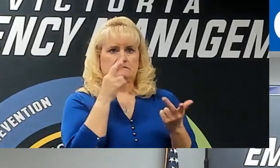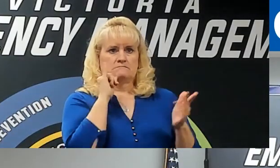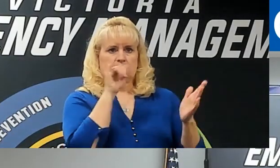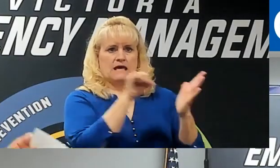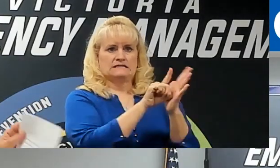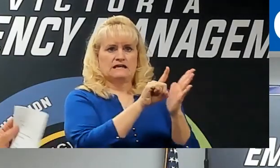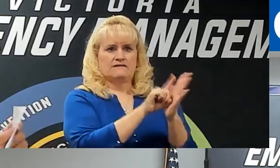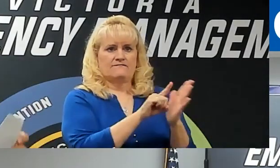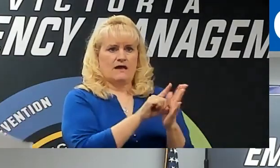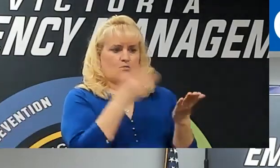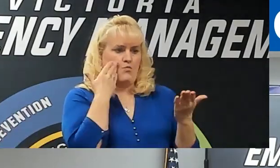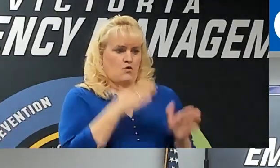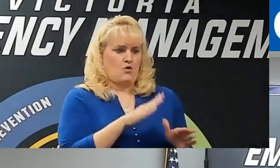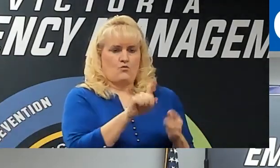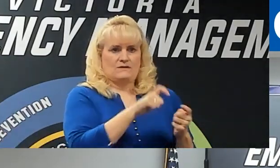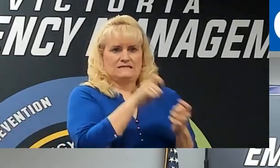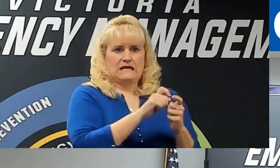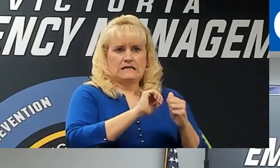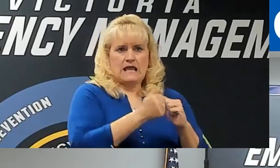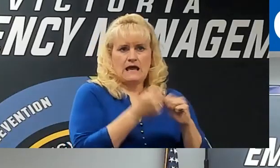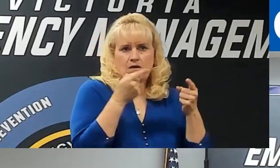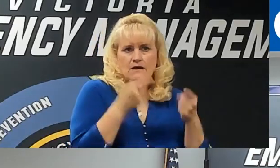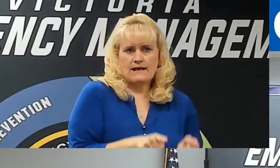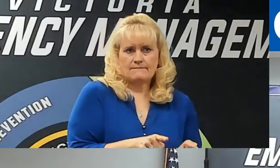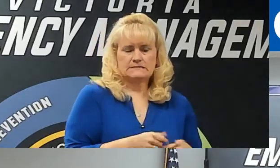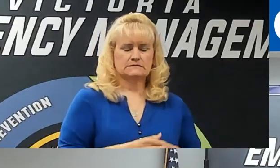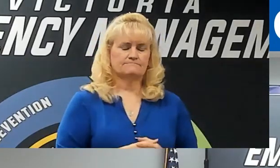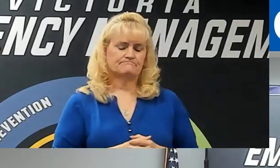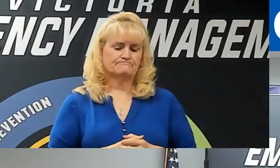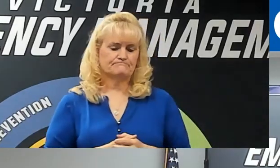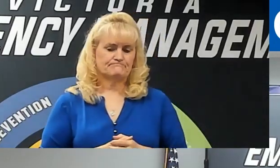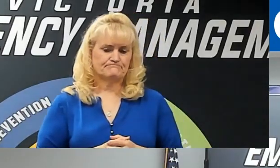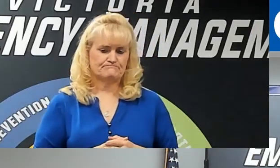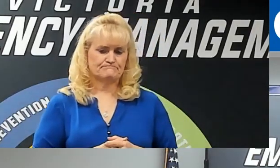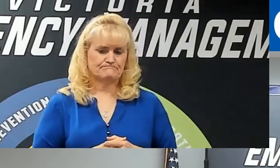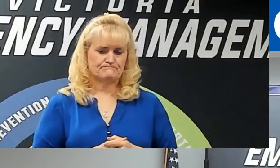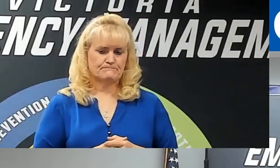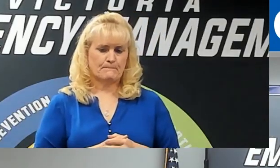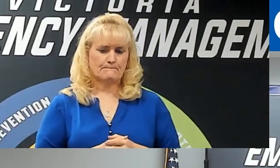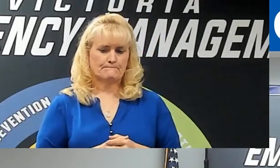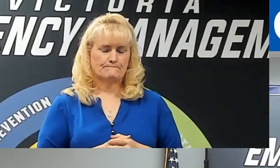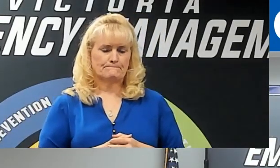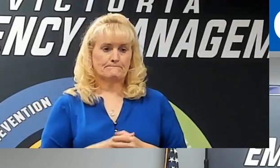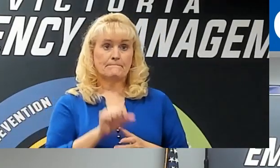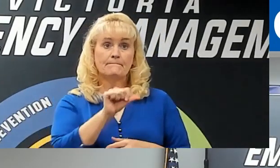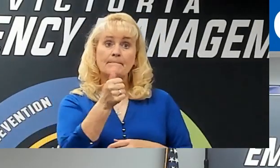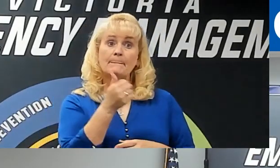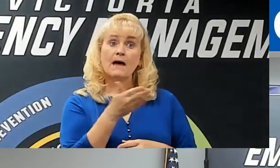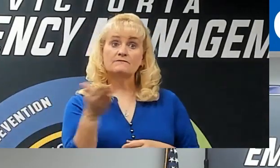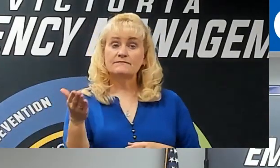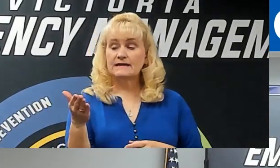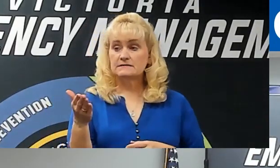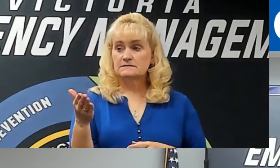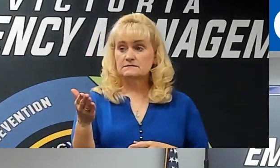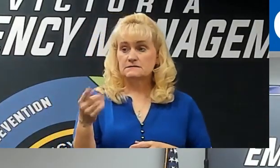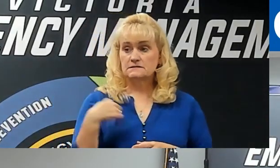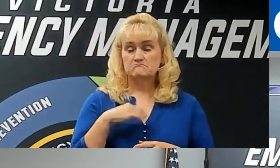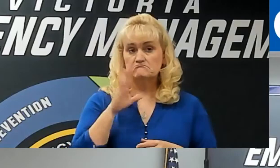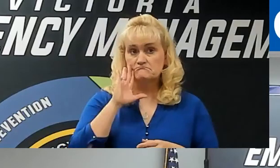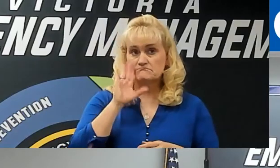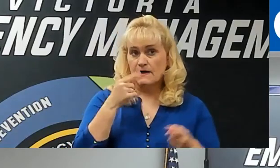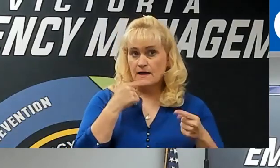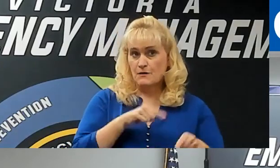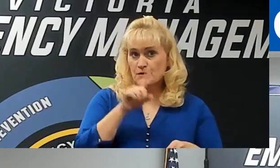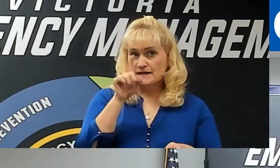that we think came in with COVID and was missed or anything like that. So as far as other things, and I'll certainly answer any questions